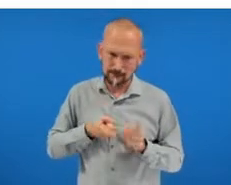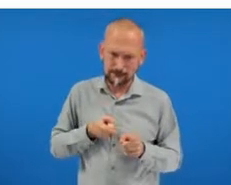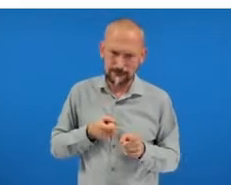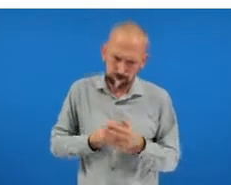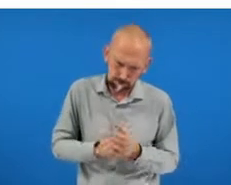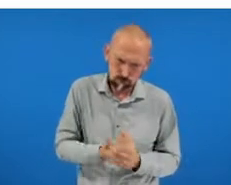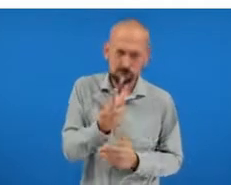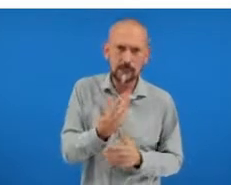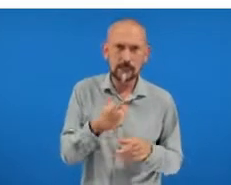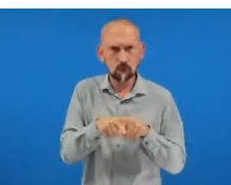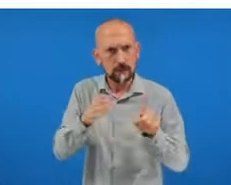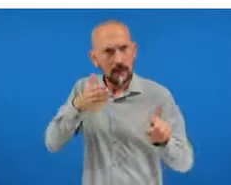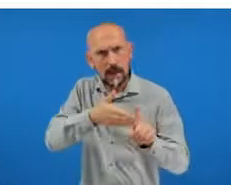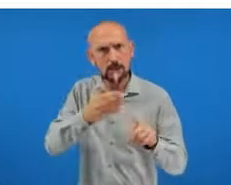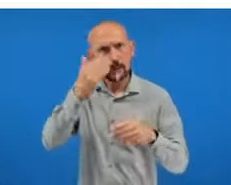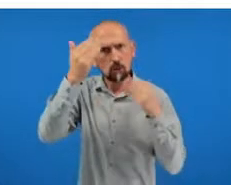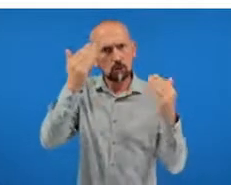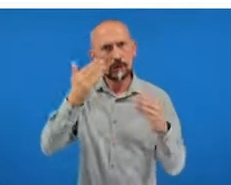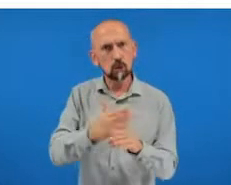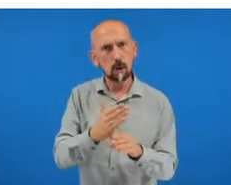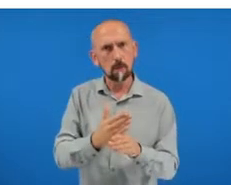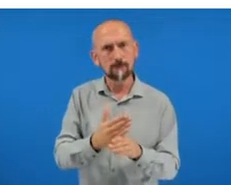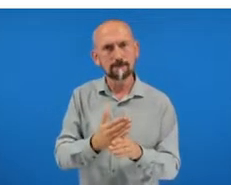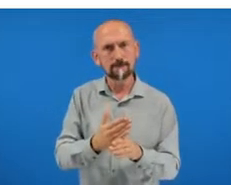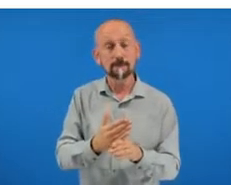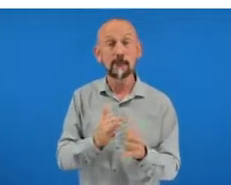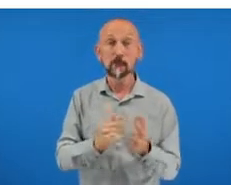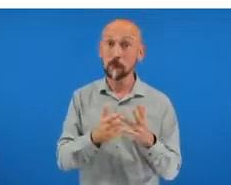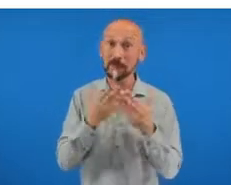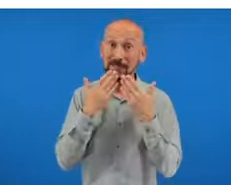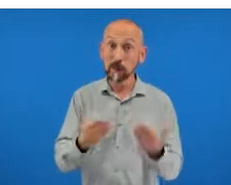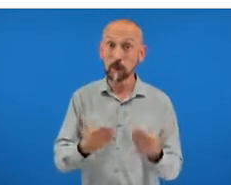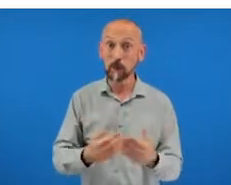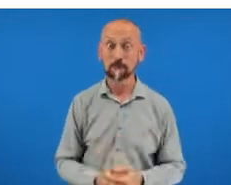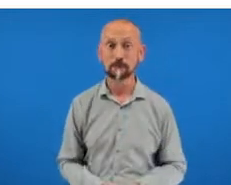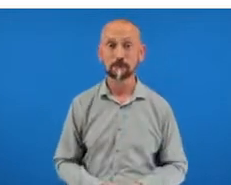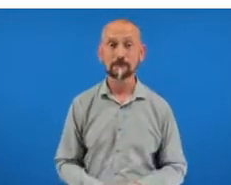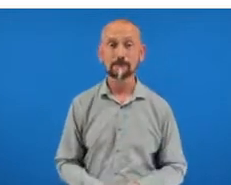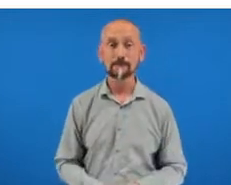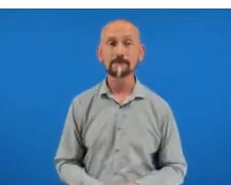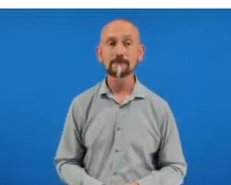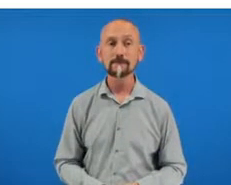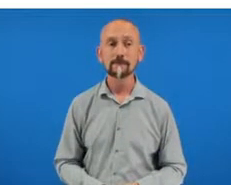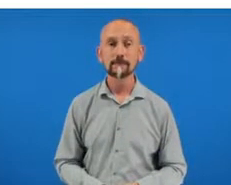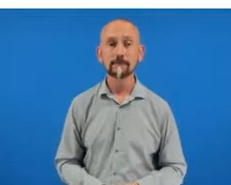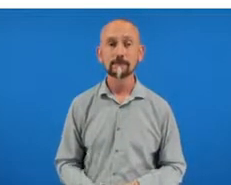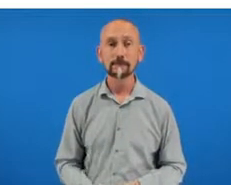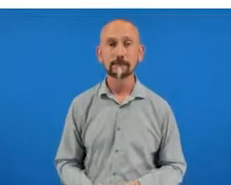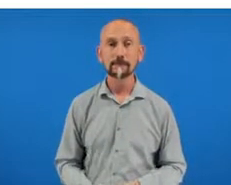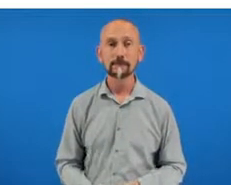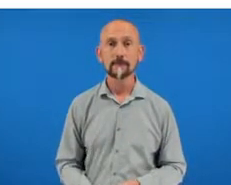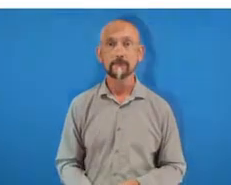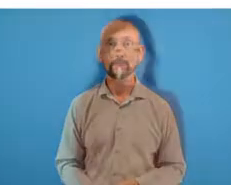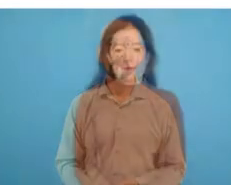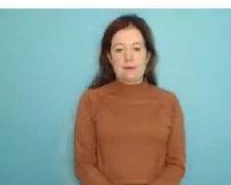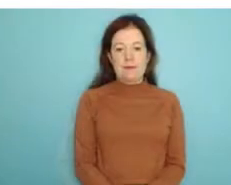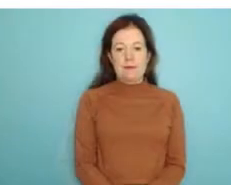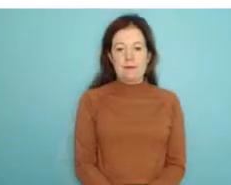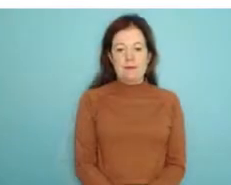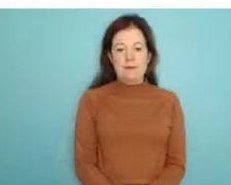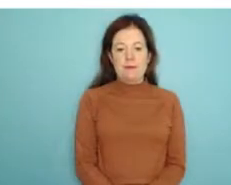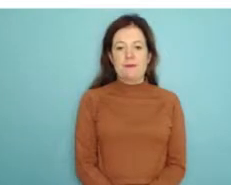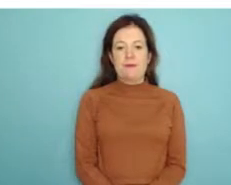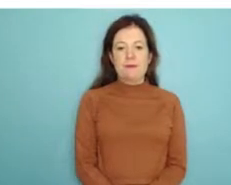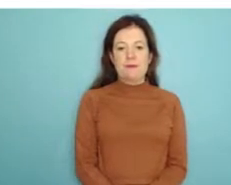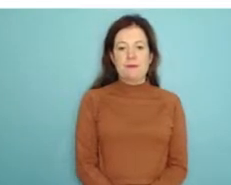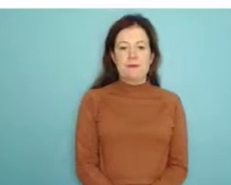So thank you. Thank you so much, Amandeep,